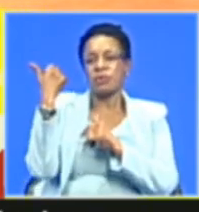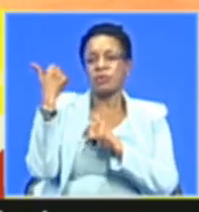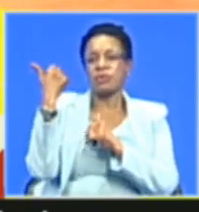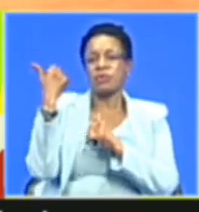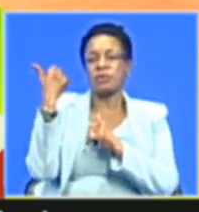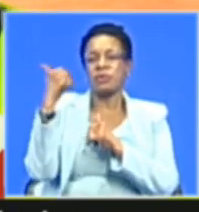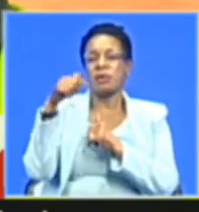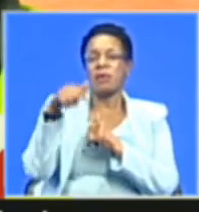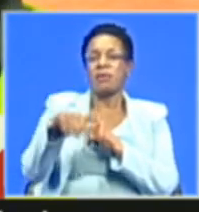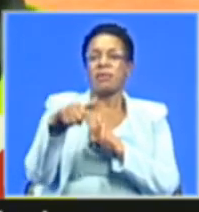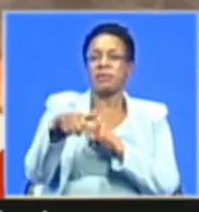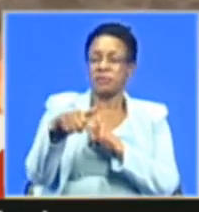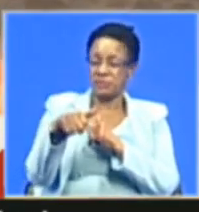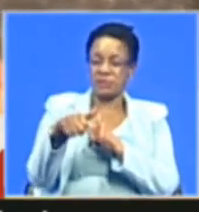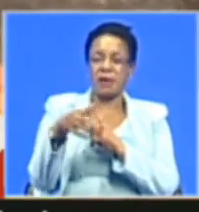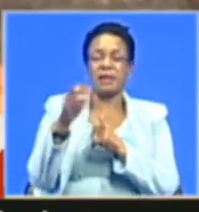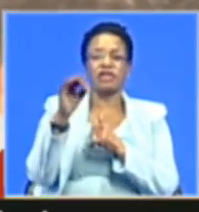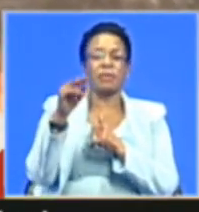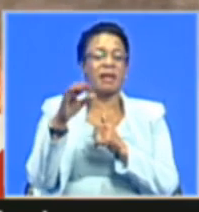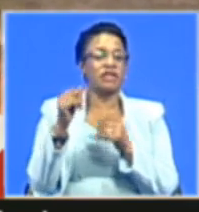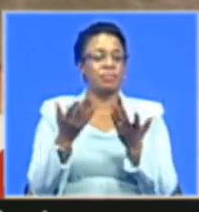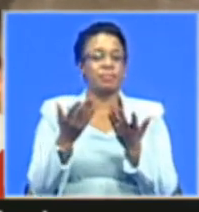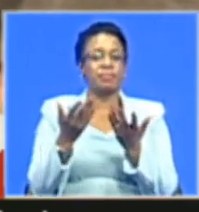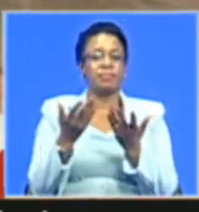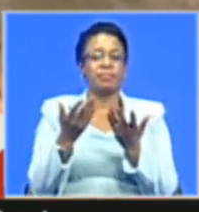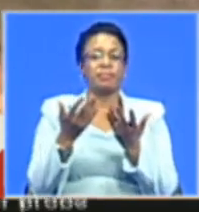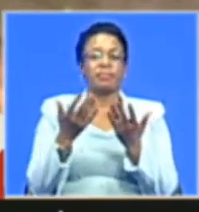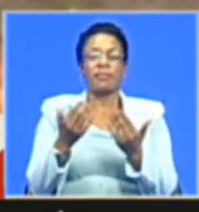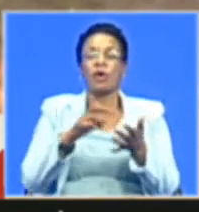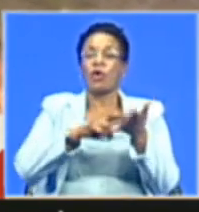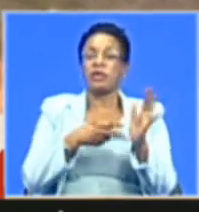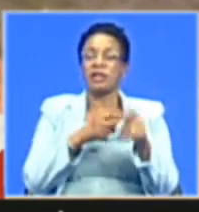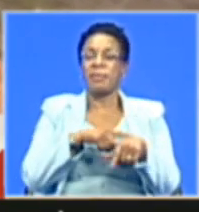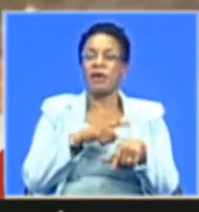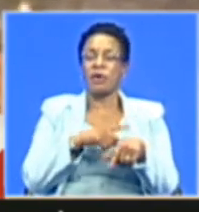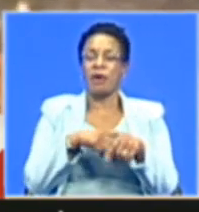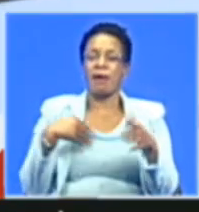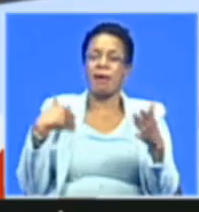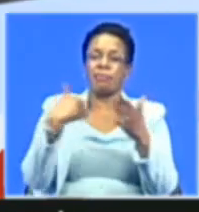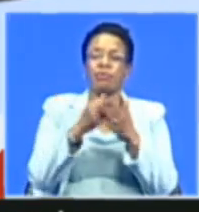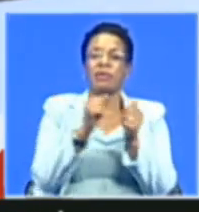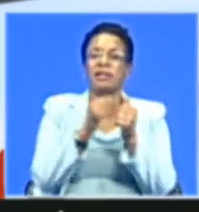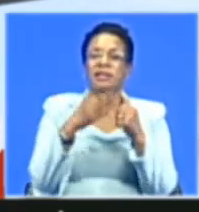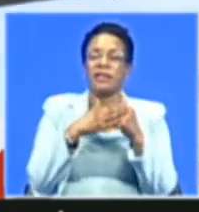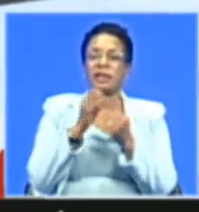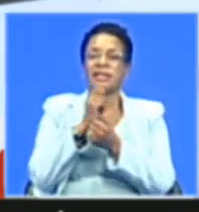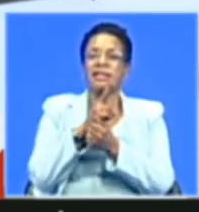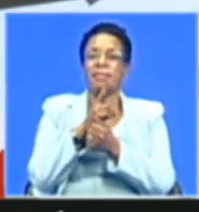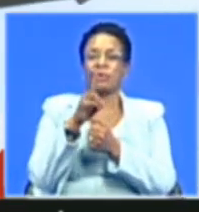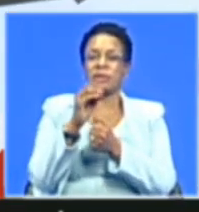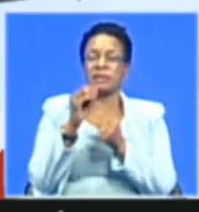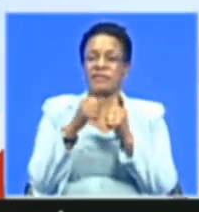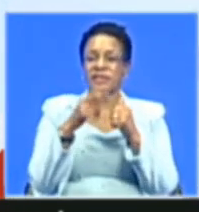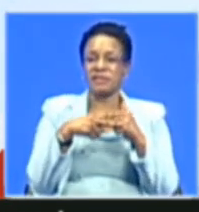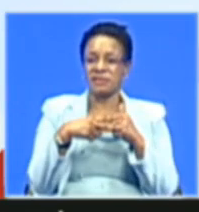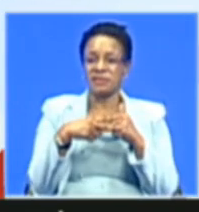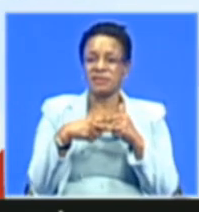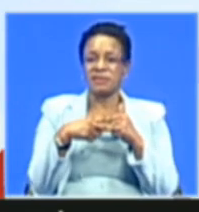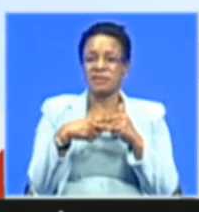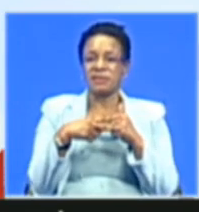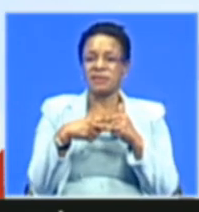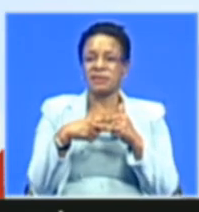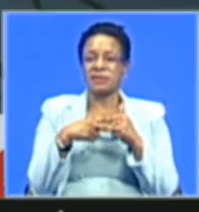is an environmental issue. The contract period for putting up the power line runs up to 19th of December 2017. Among